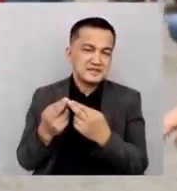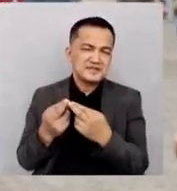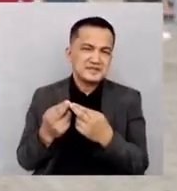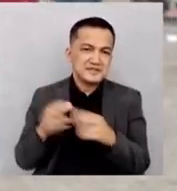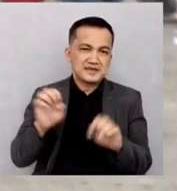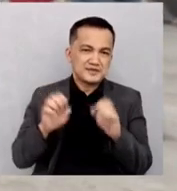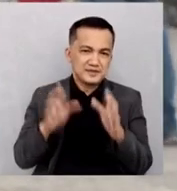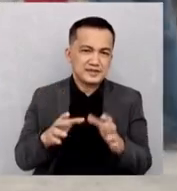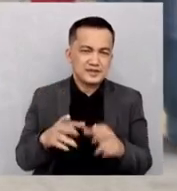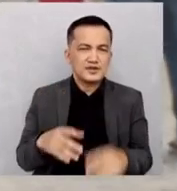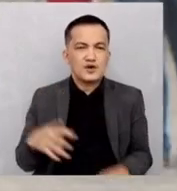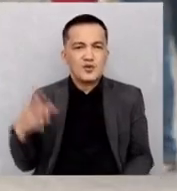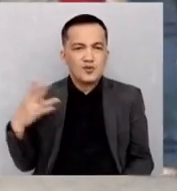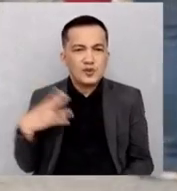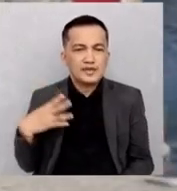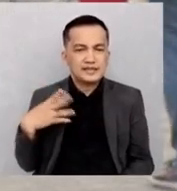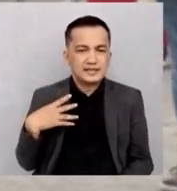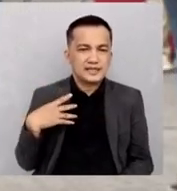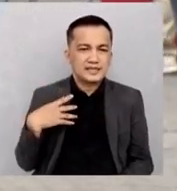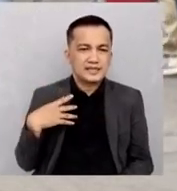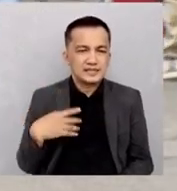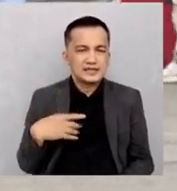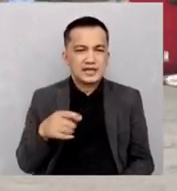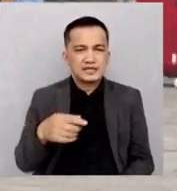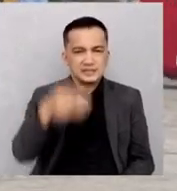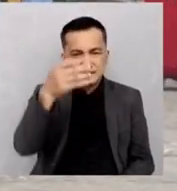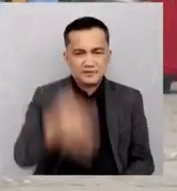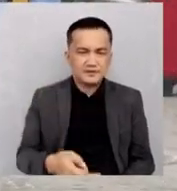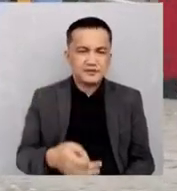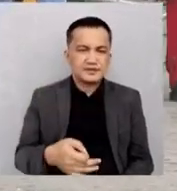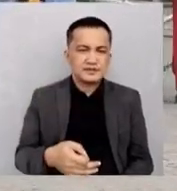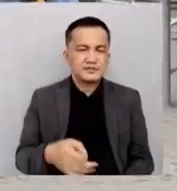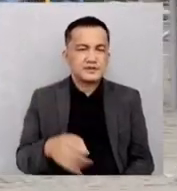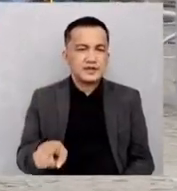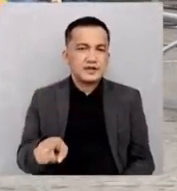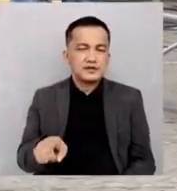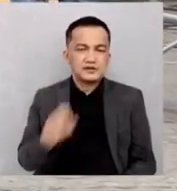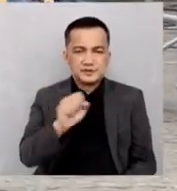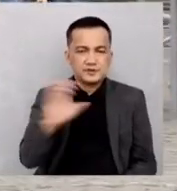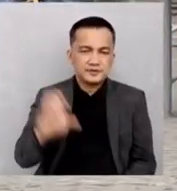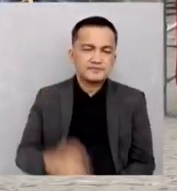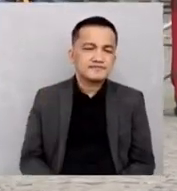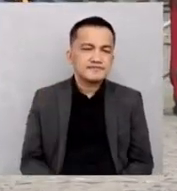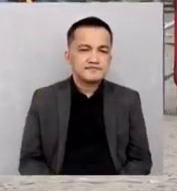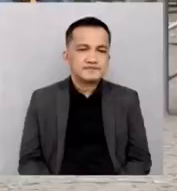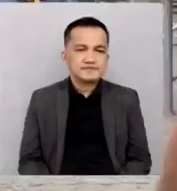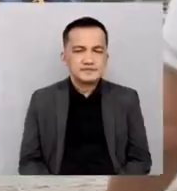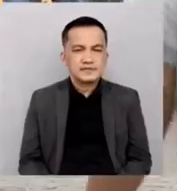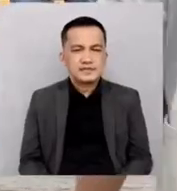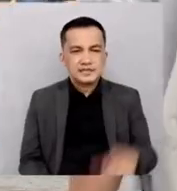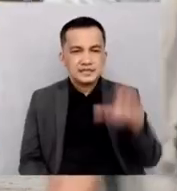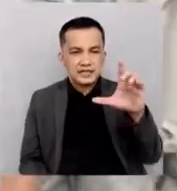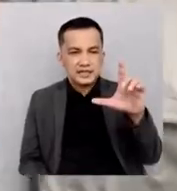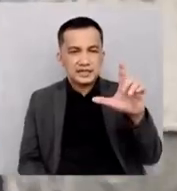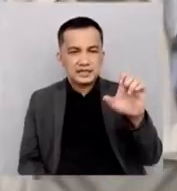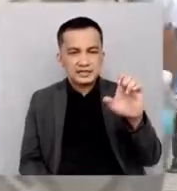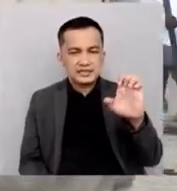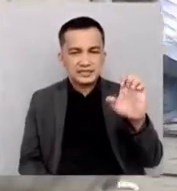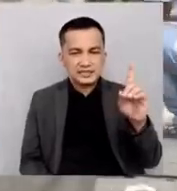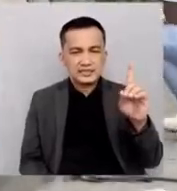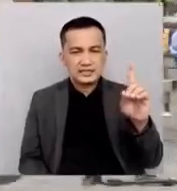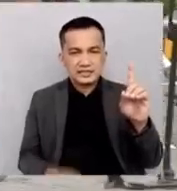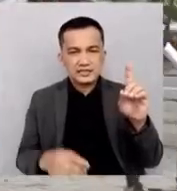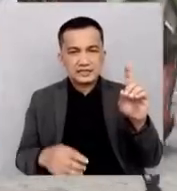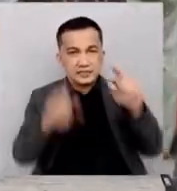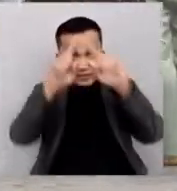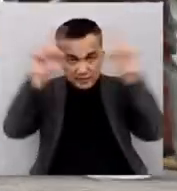waiting here at the courtyard or the quadrangle of the Supreme Court. There was an LED screen set up since this morning